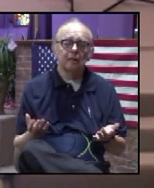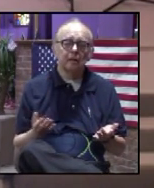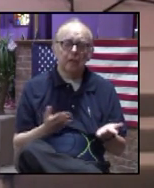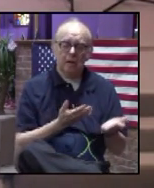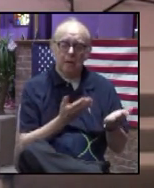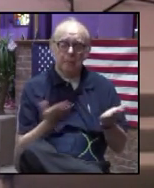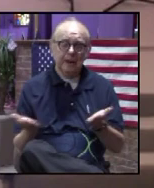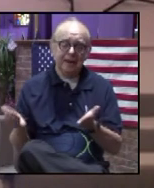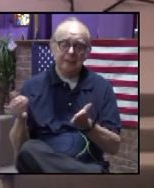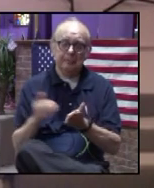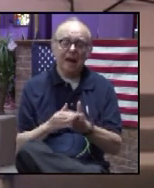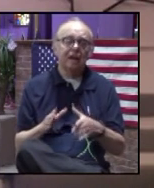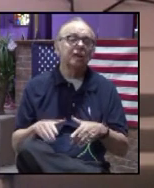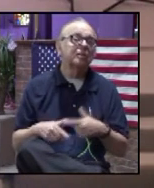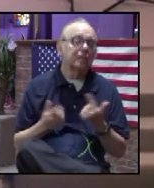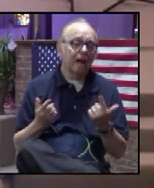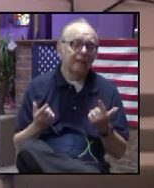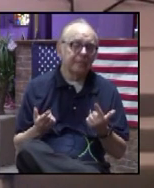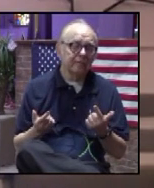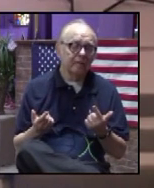Bring it back to life.